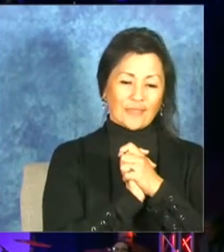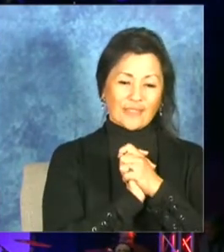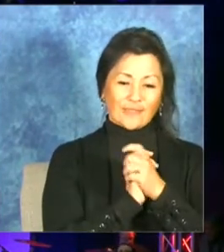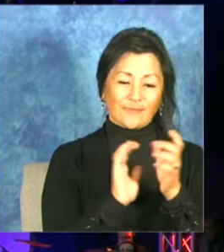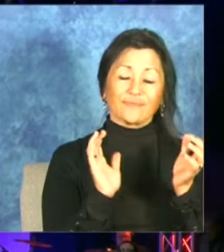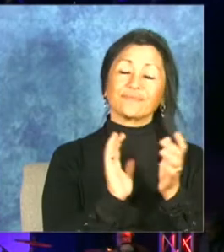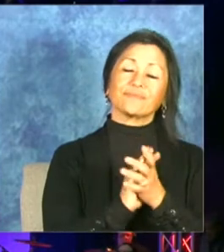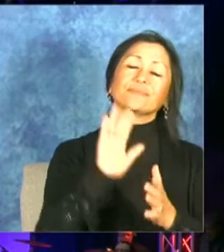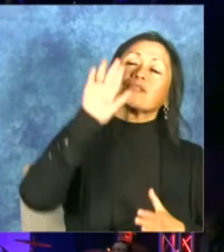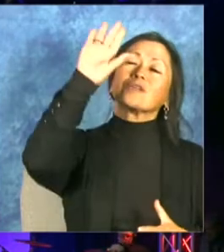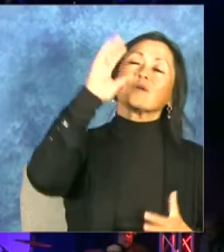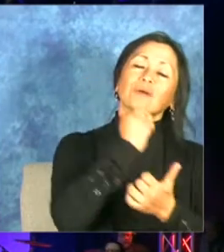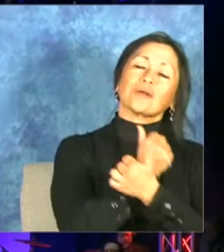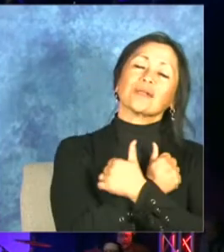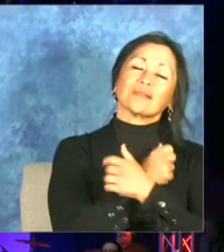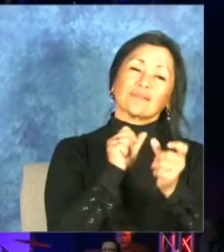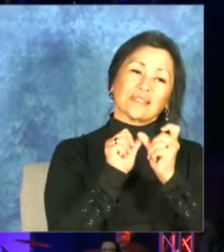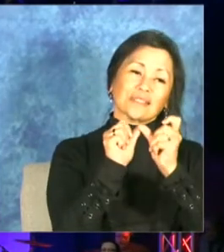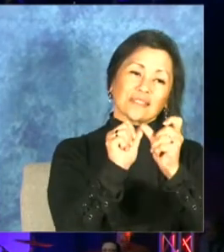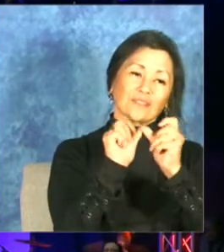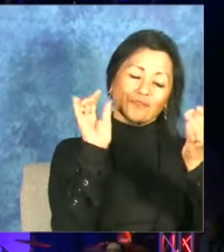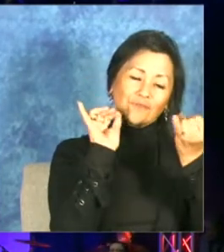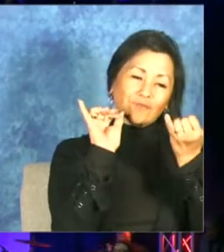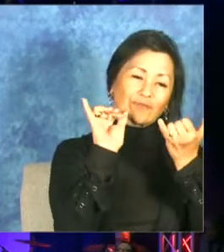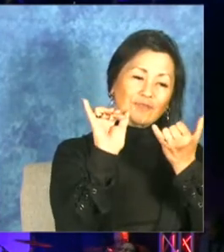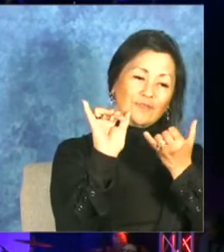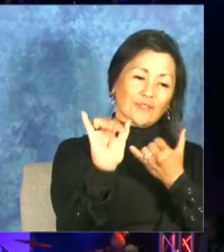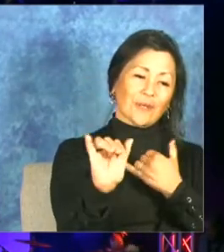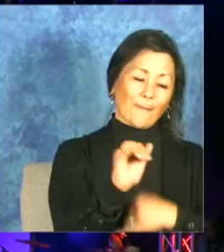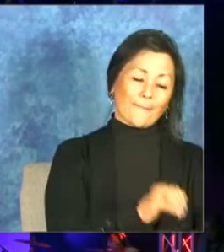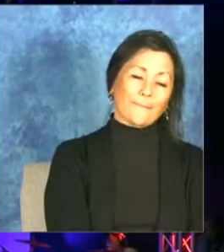fails. 'Cause your love never fails.